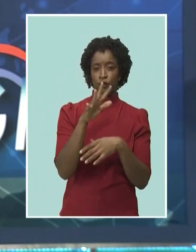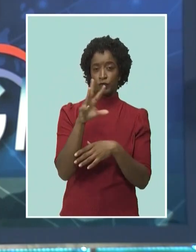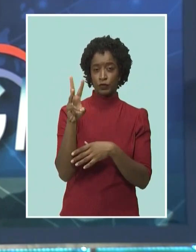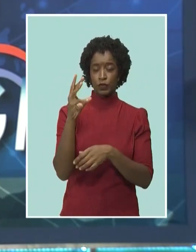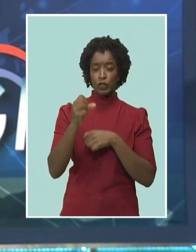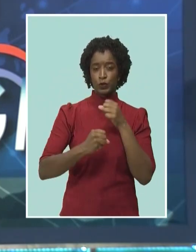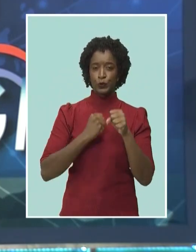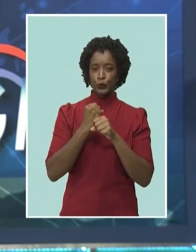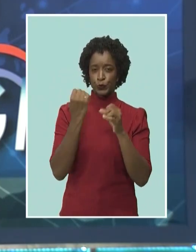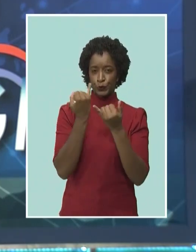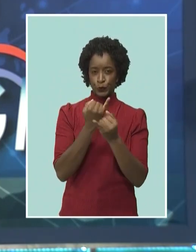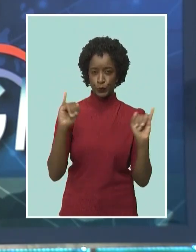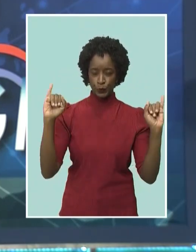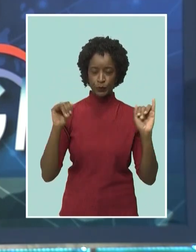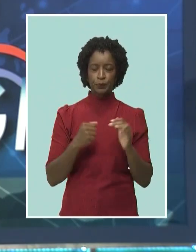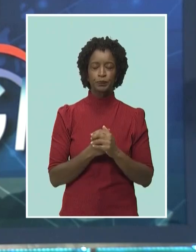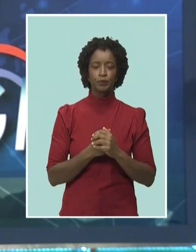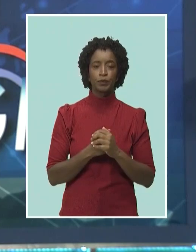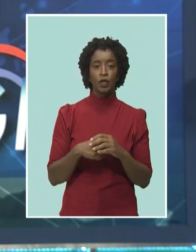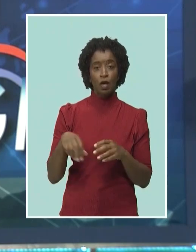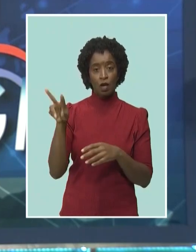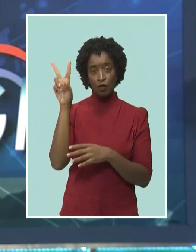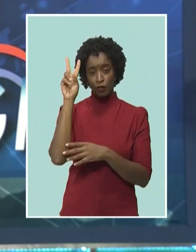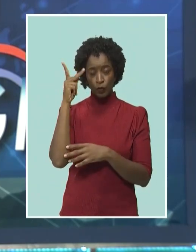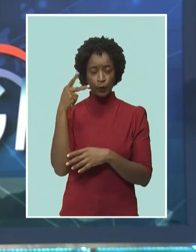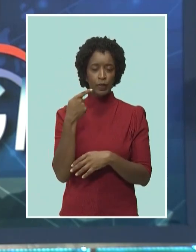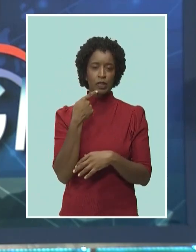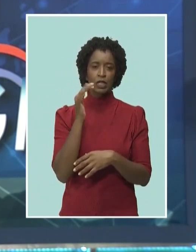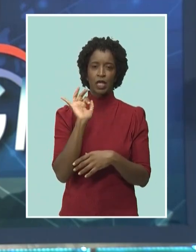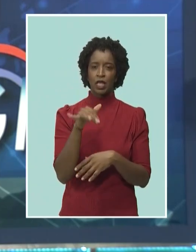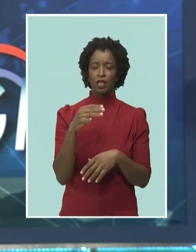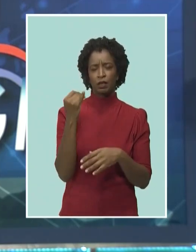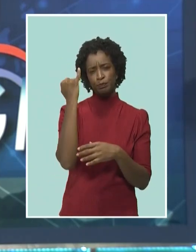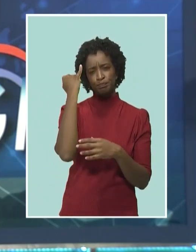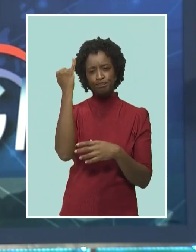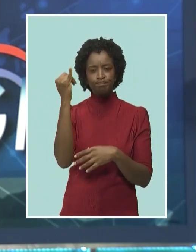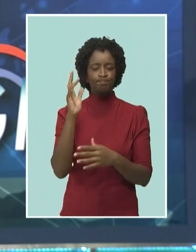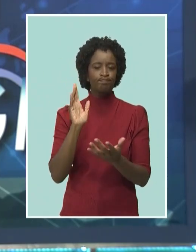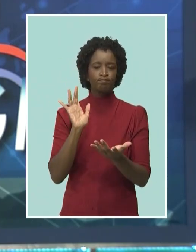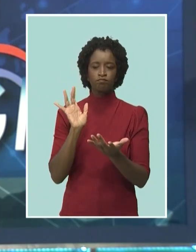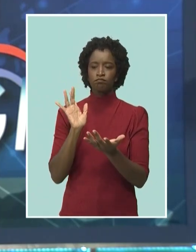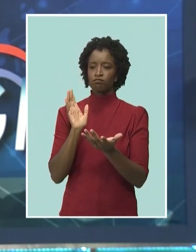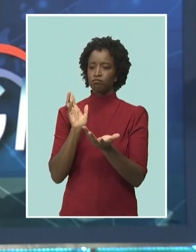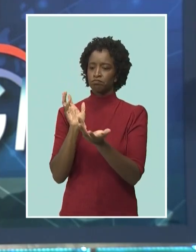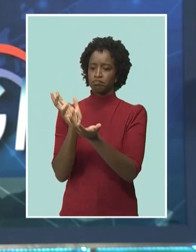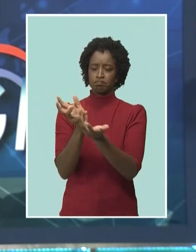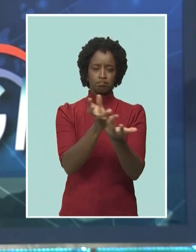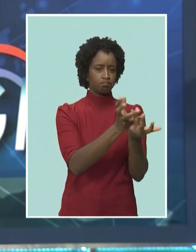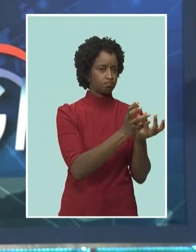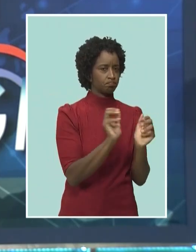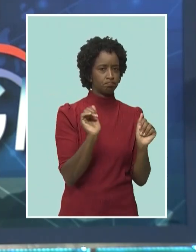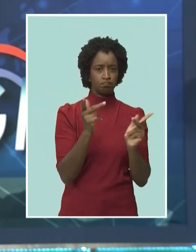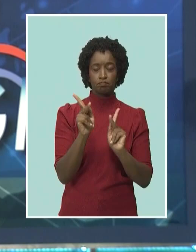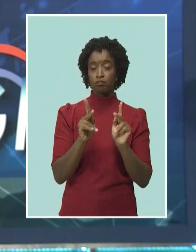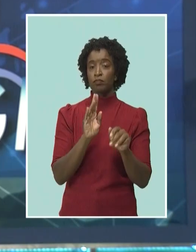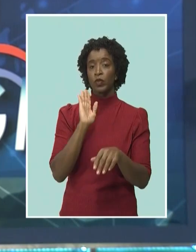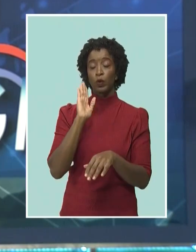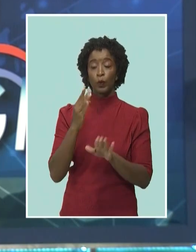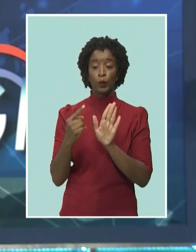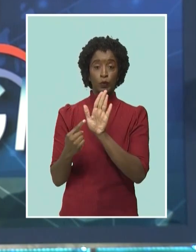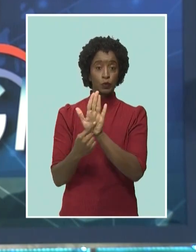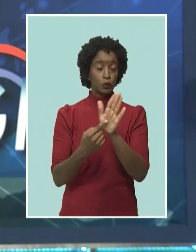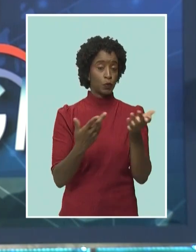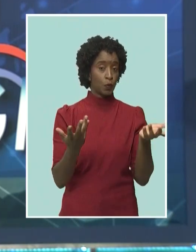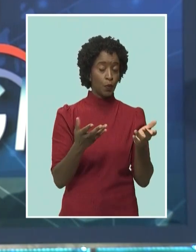Mona Aline says it is an initiative that will touch everyone. She adds a number of small businesses will be on show and there will also be